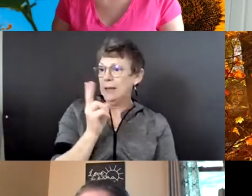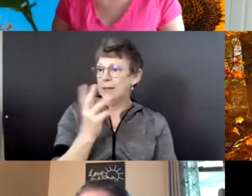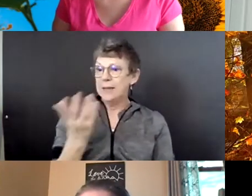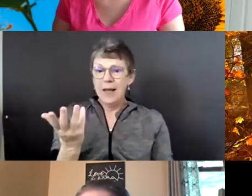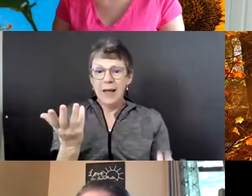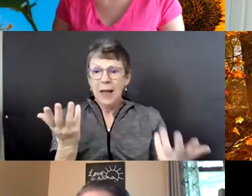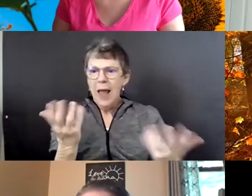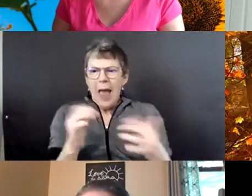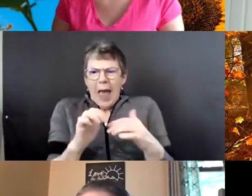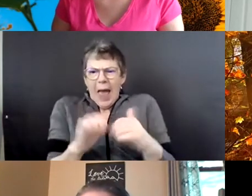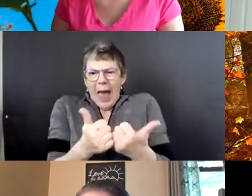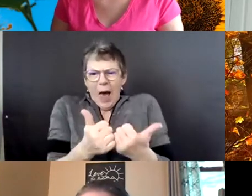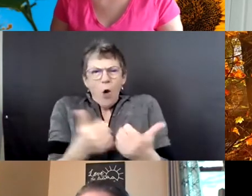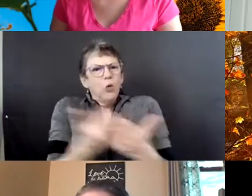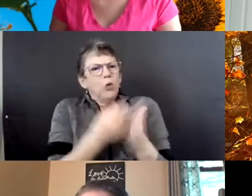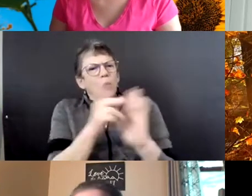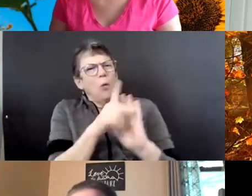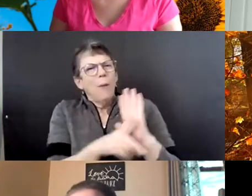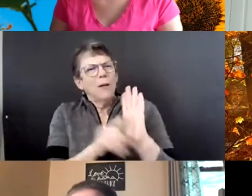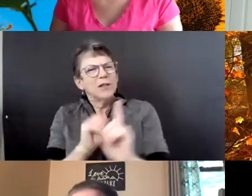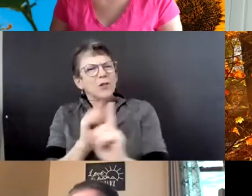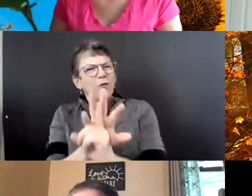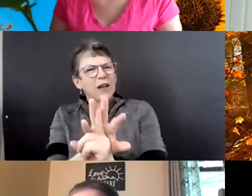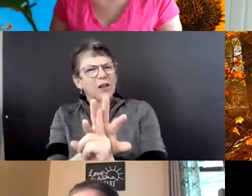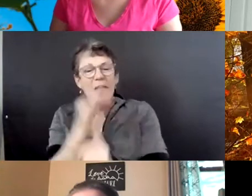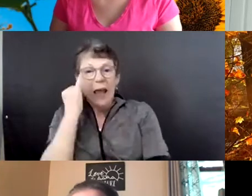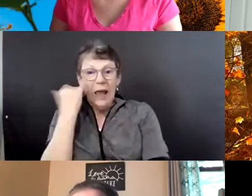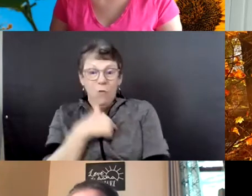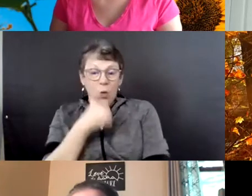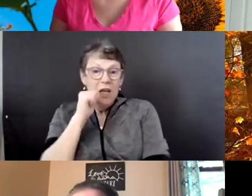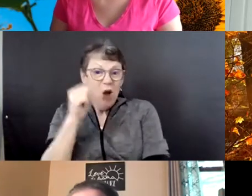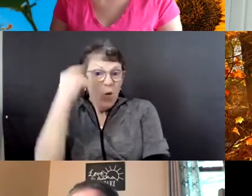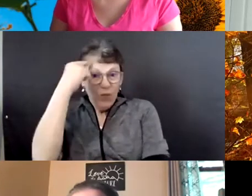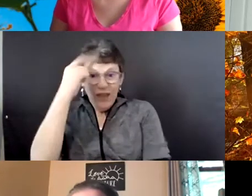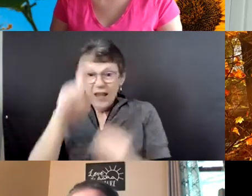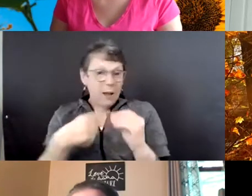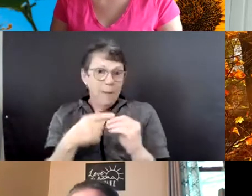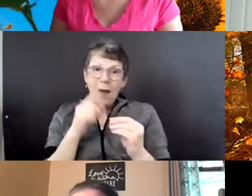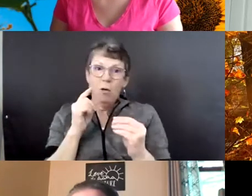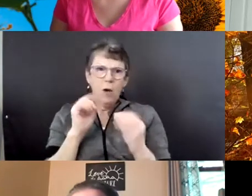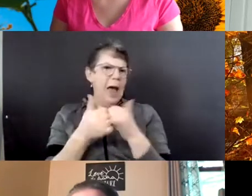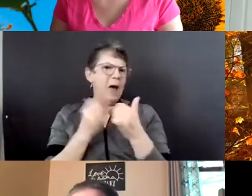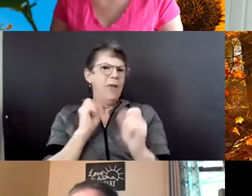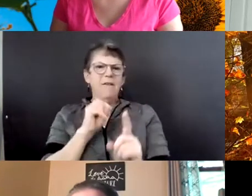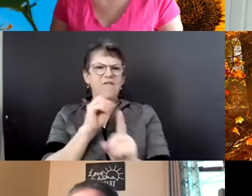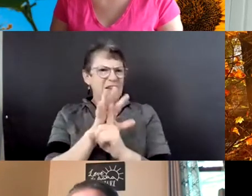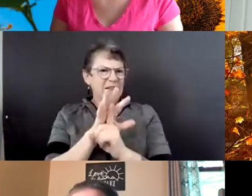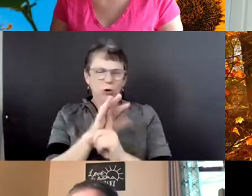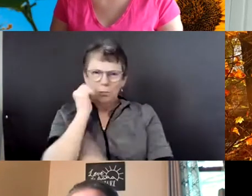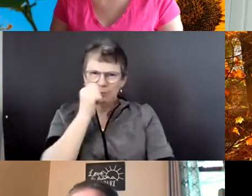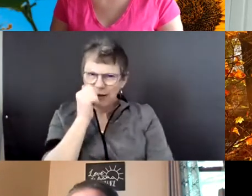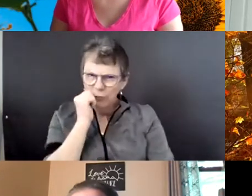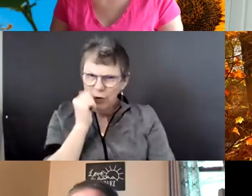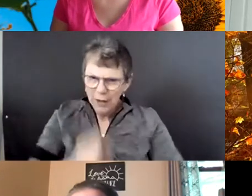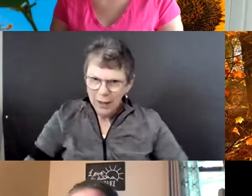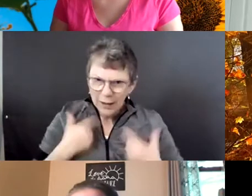intention ever, but if we don't think about how that affects your day-to-day life, I never will forget talking to someone